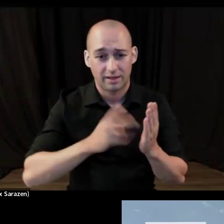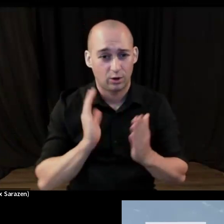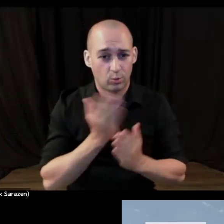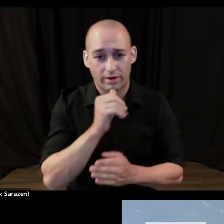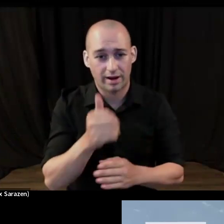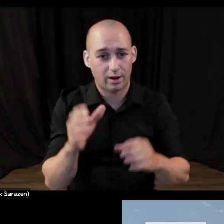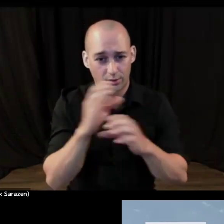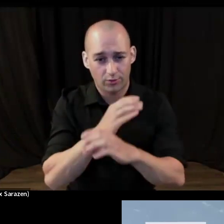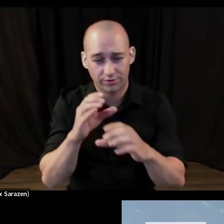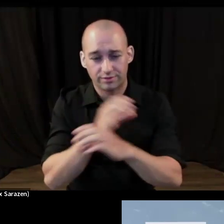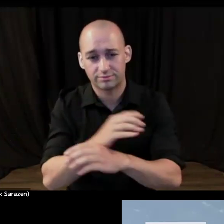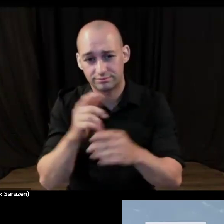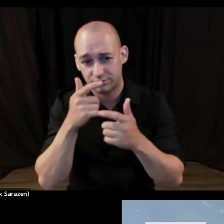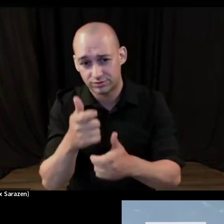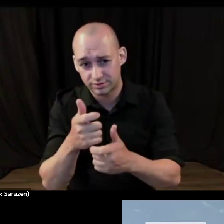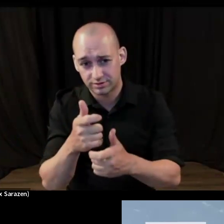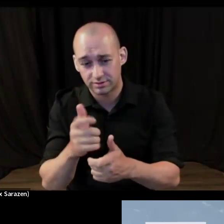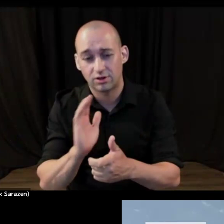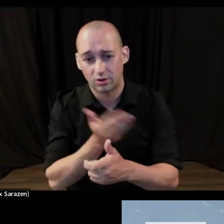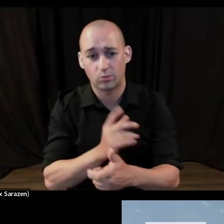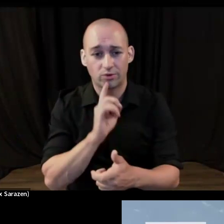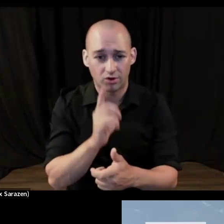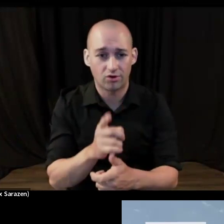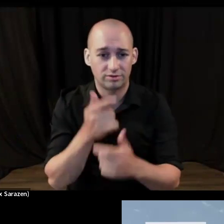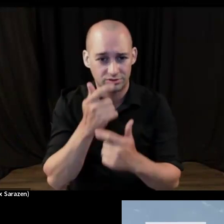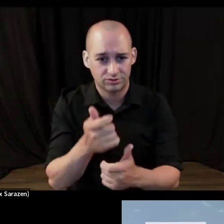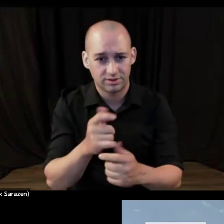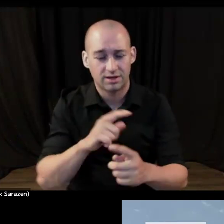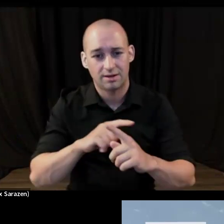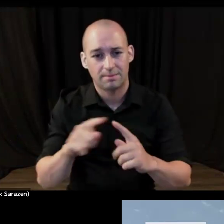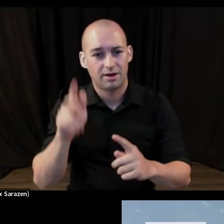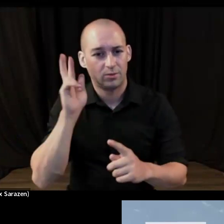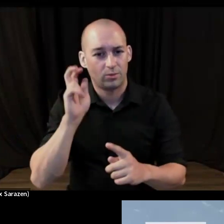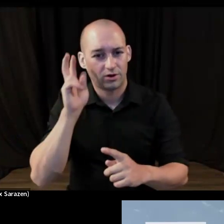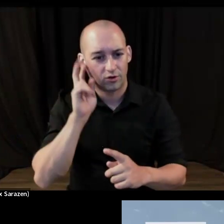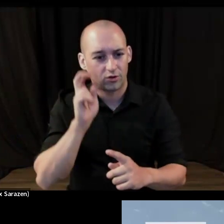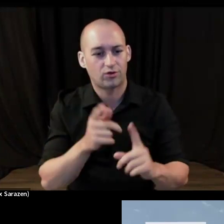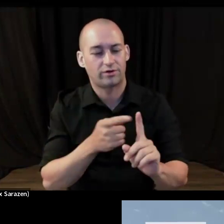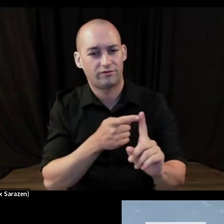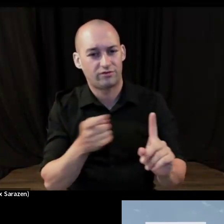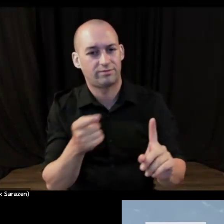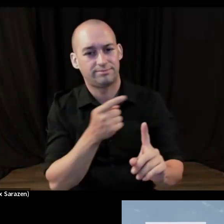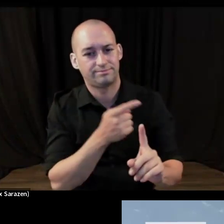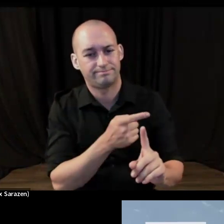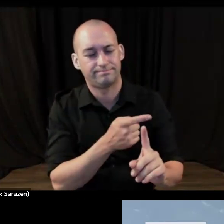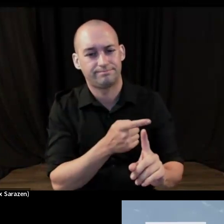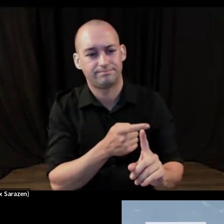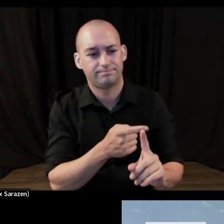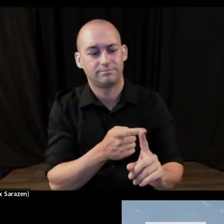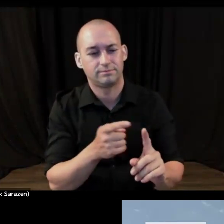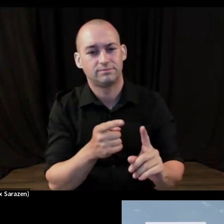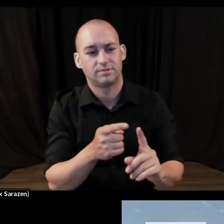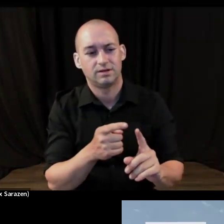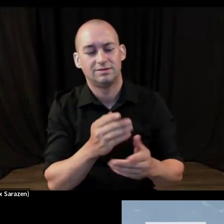it. And we are have heard at least one group that raised the topic, and